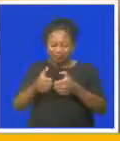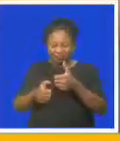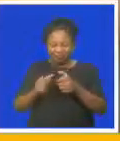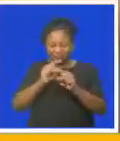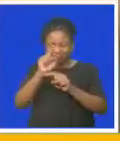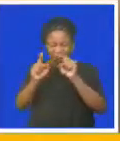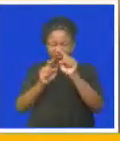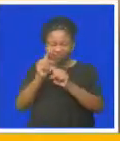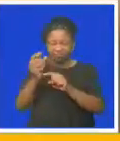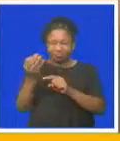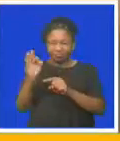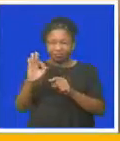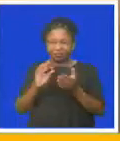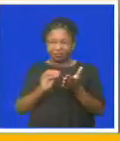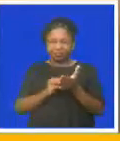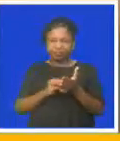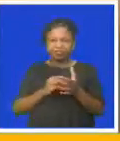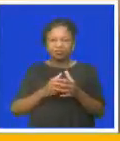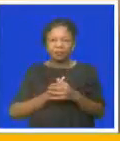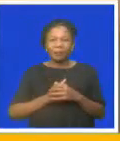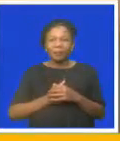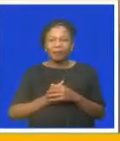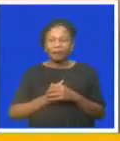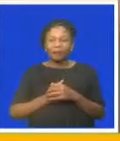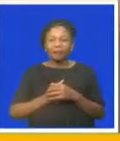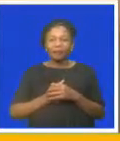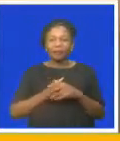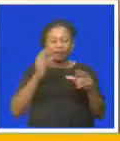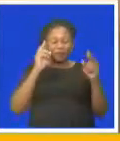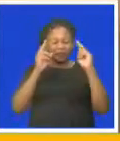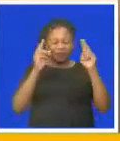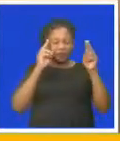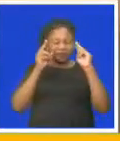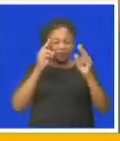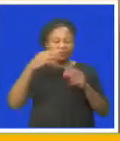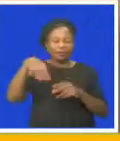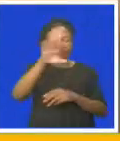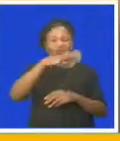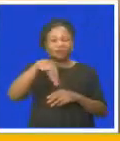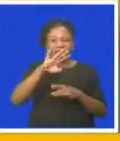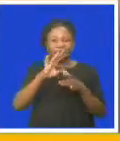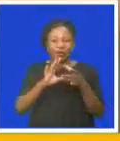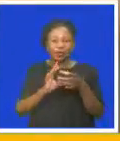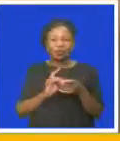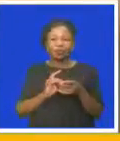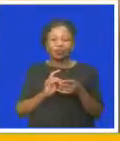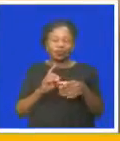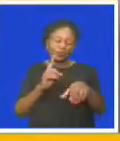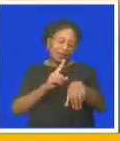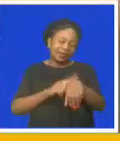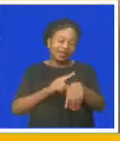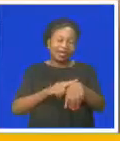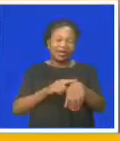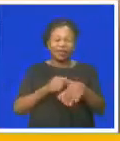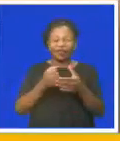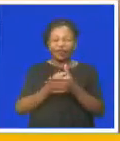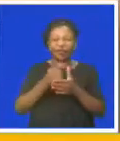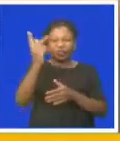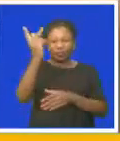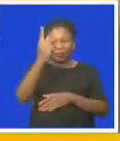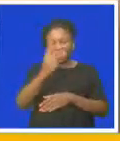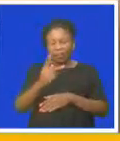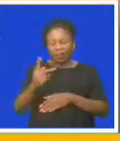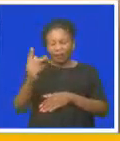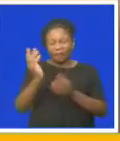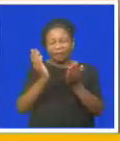Thank you, Novas. Good afternoon, my dear Lena. It's time for expressive art, grade two. With